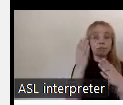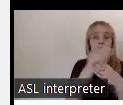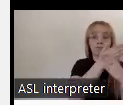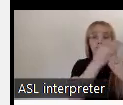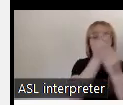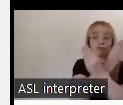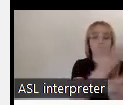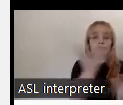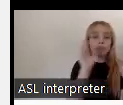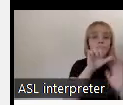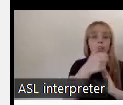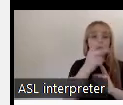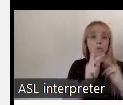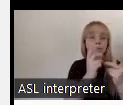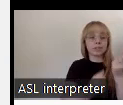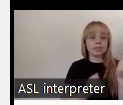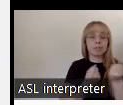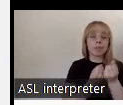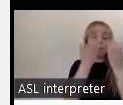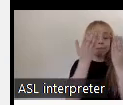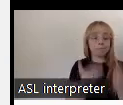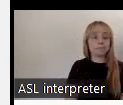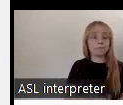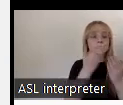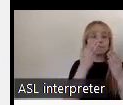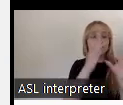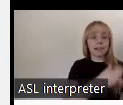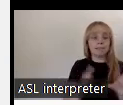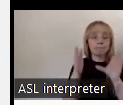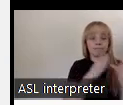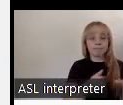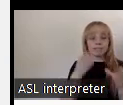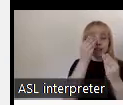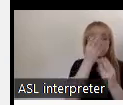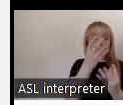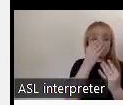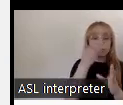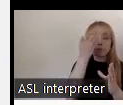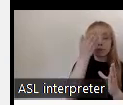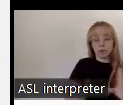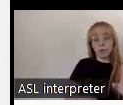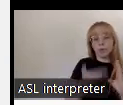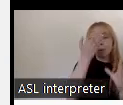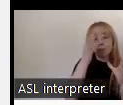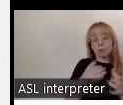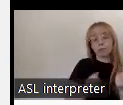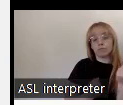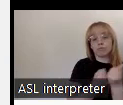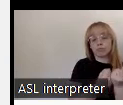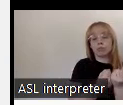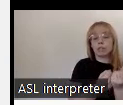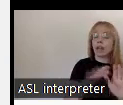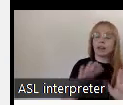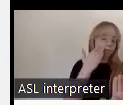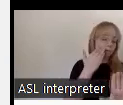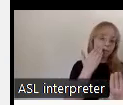on that support team, to organize information. So you or someone you support, I'm sure you're well aware